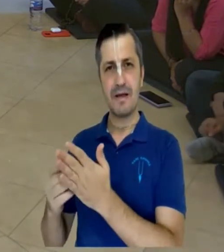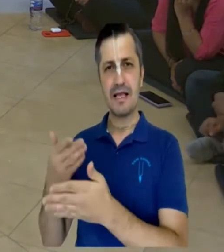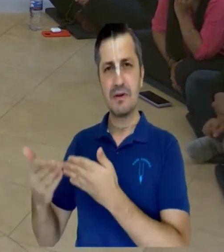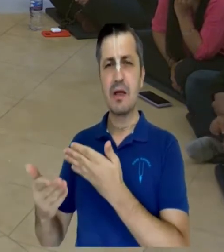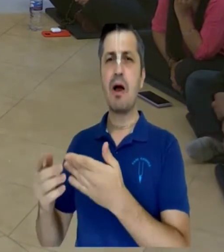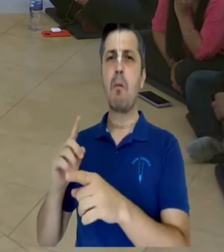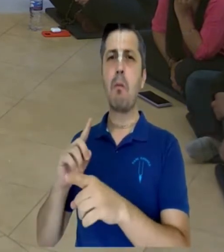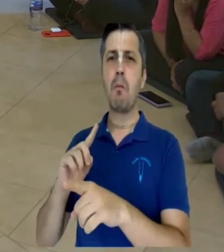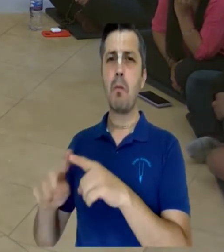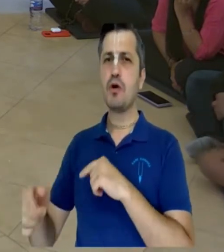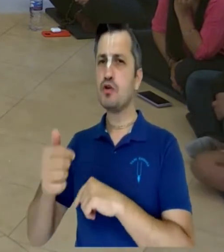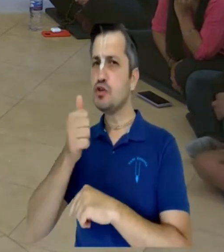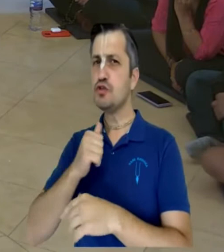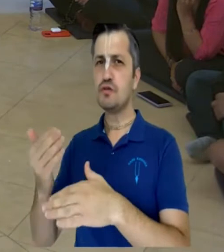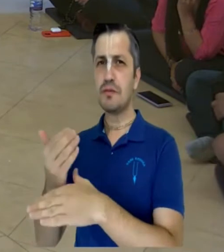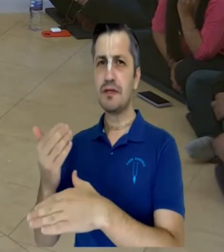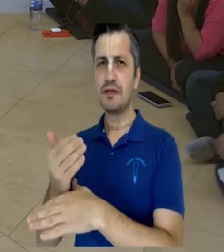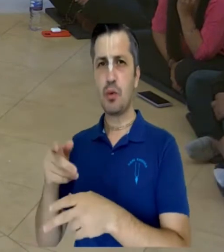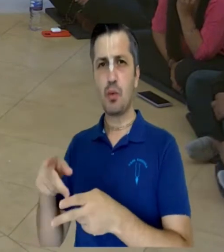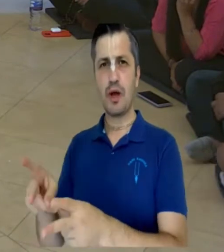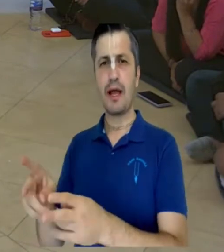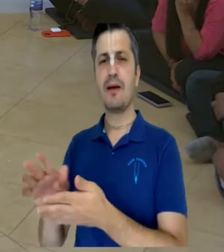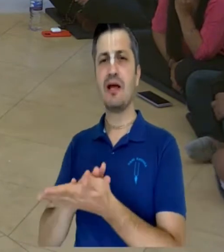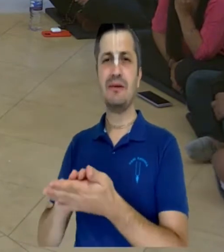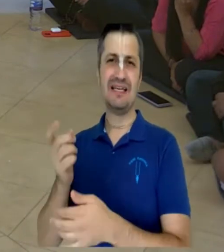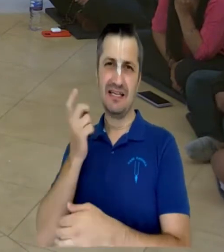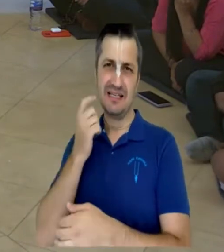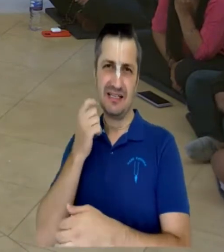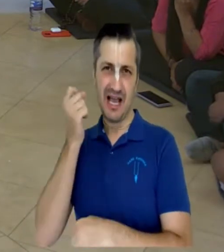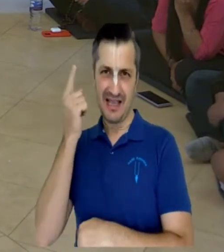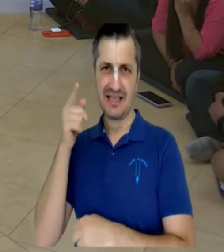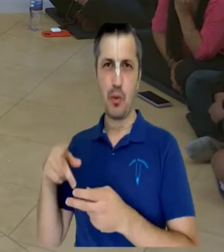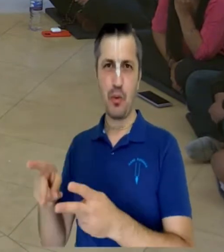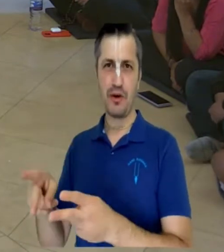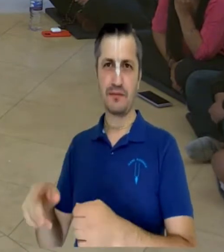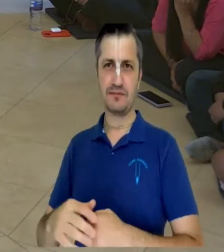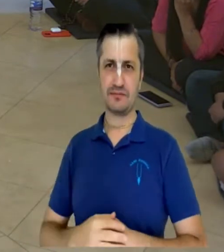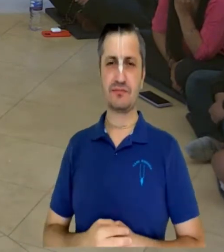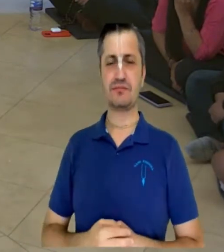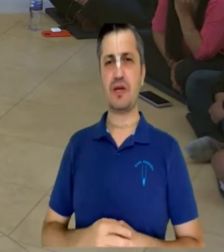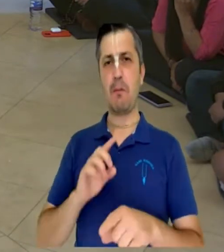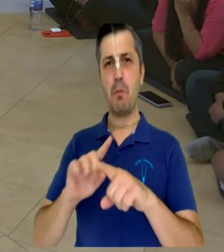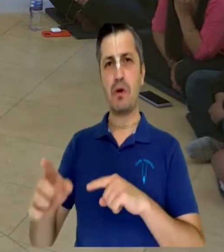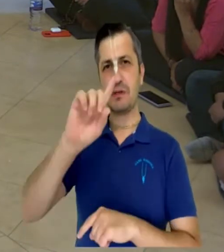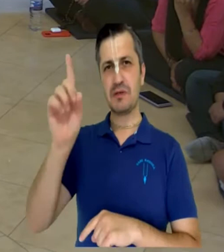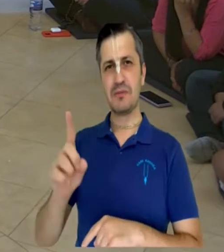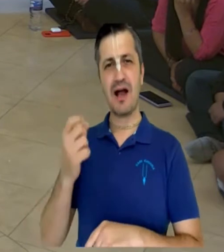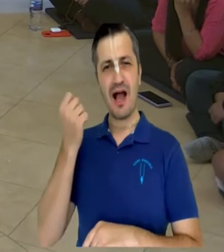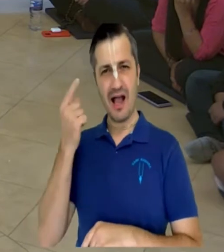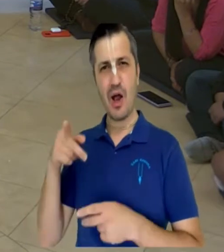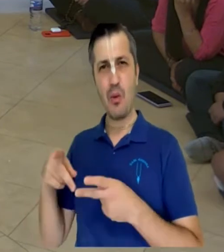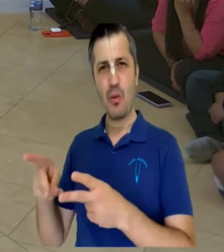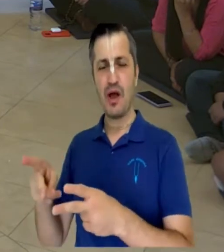that is more easily understood by general mass of people. And we know that the Veda used